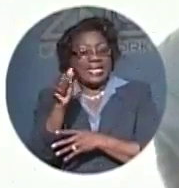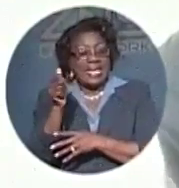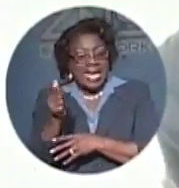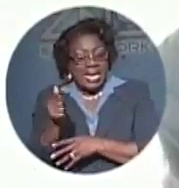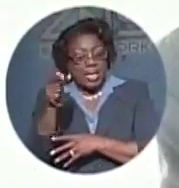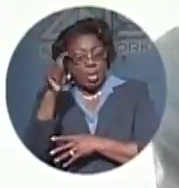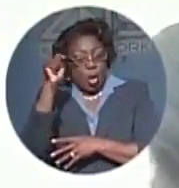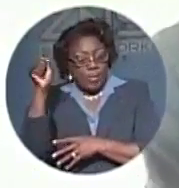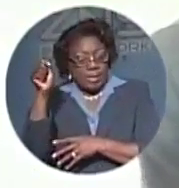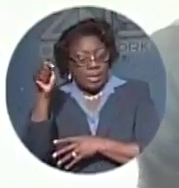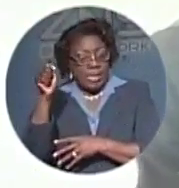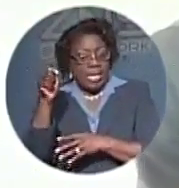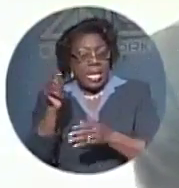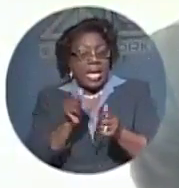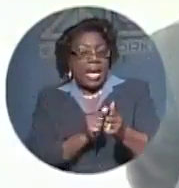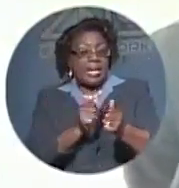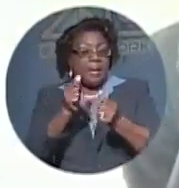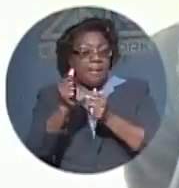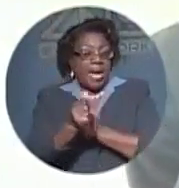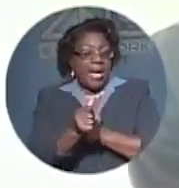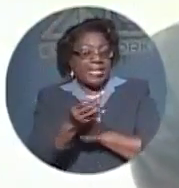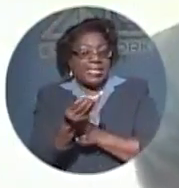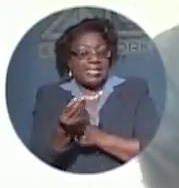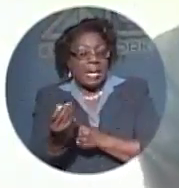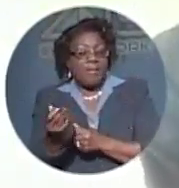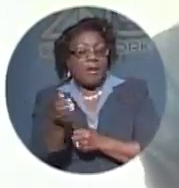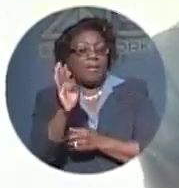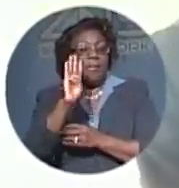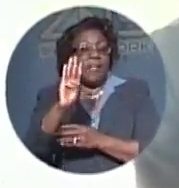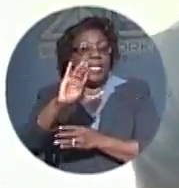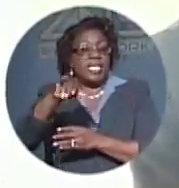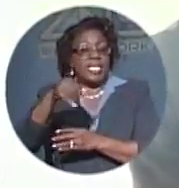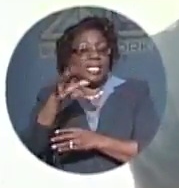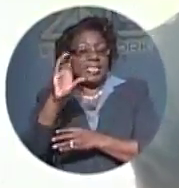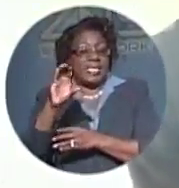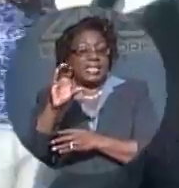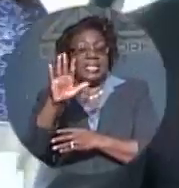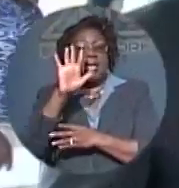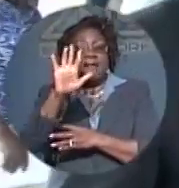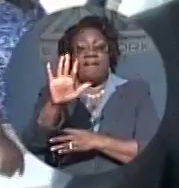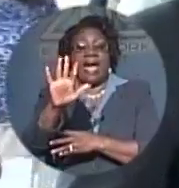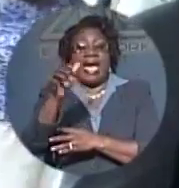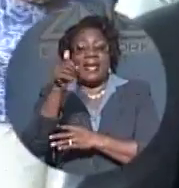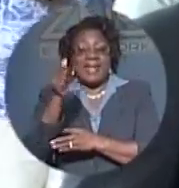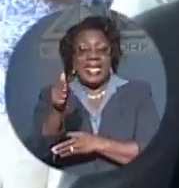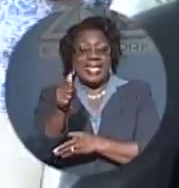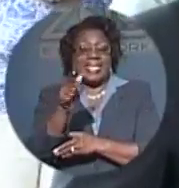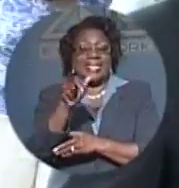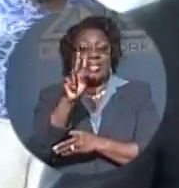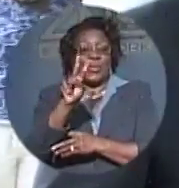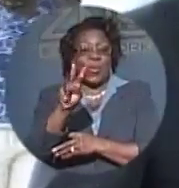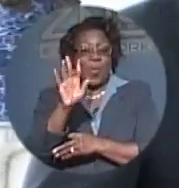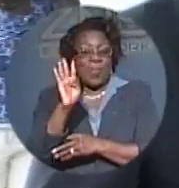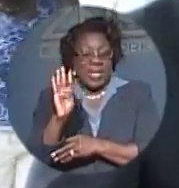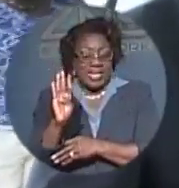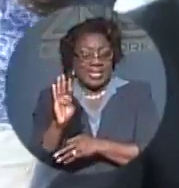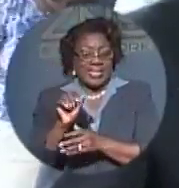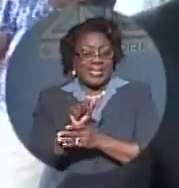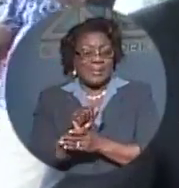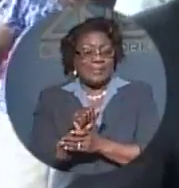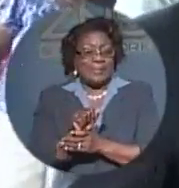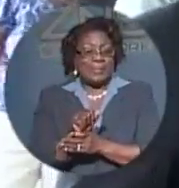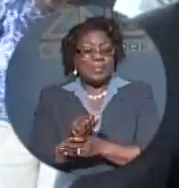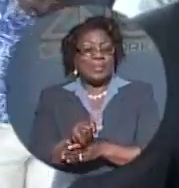and I passed all seven of my BJCs with five A's and two B's. Christina Rollins participated in the